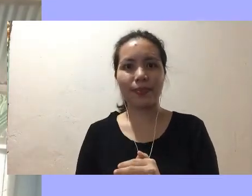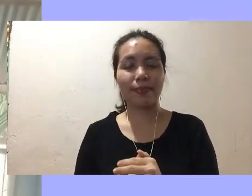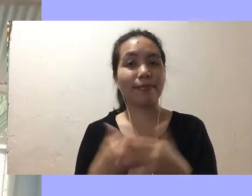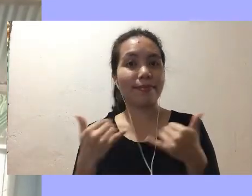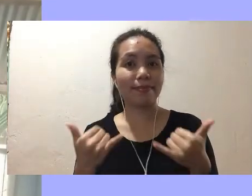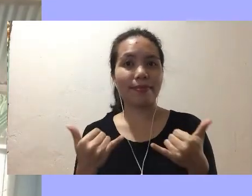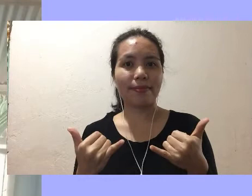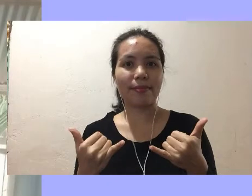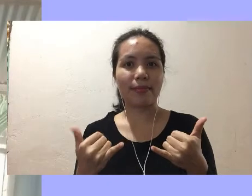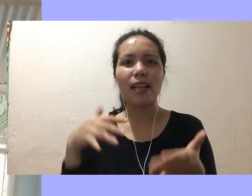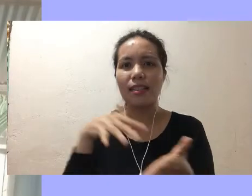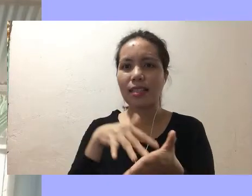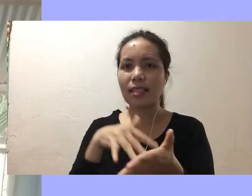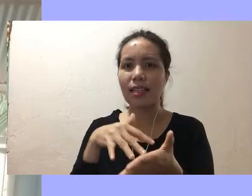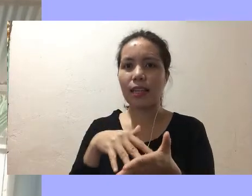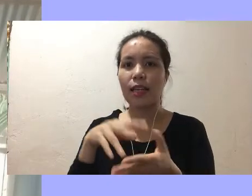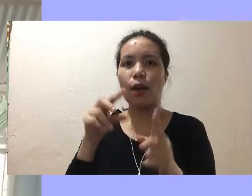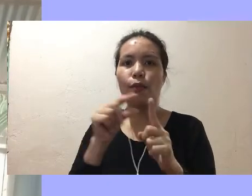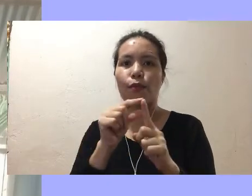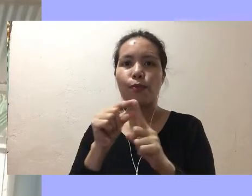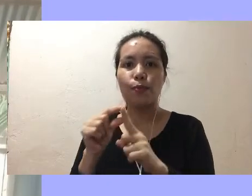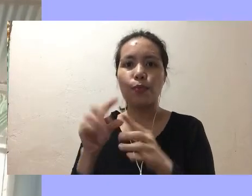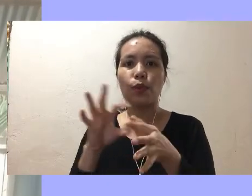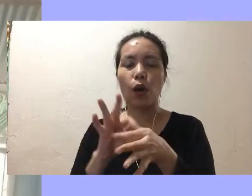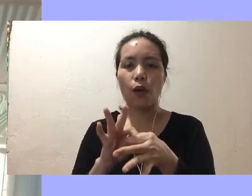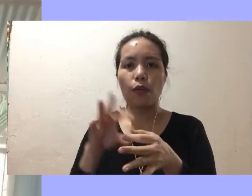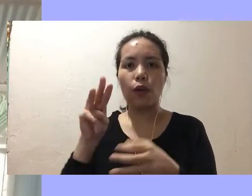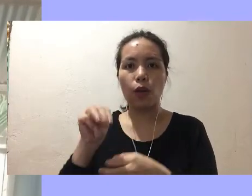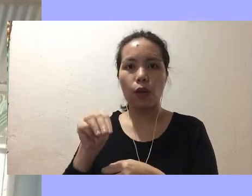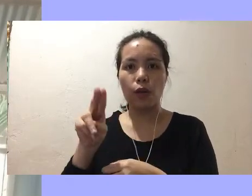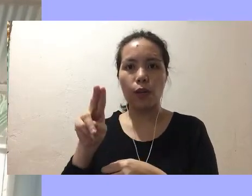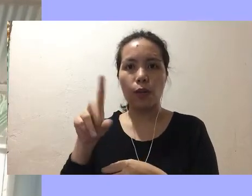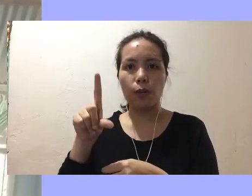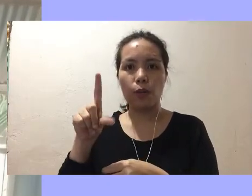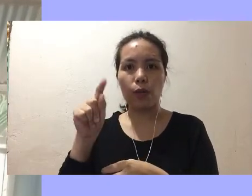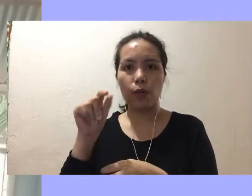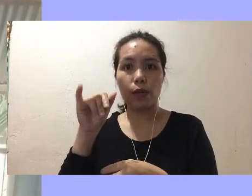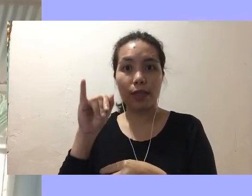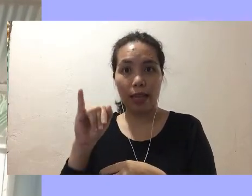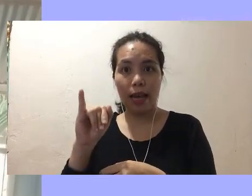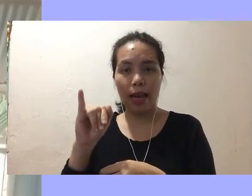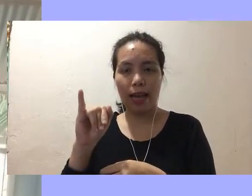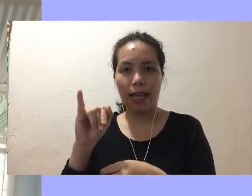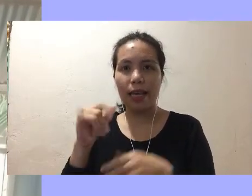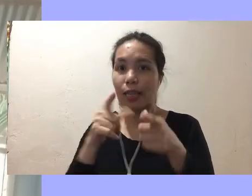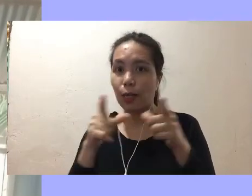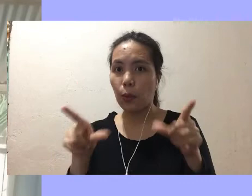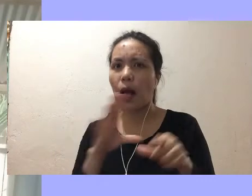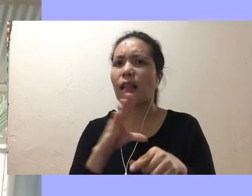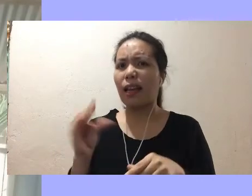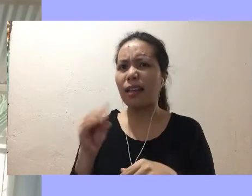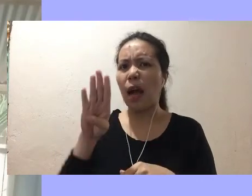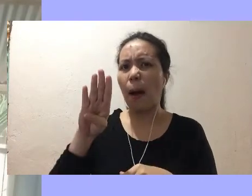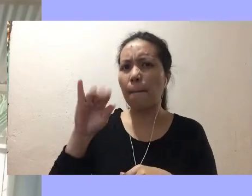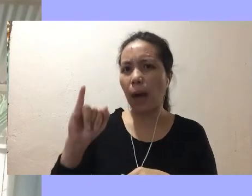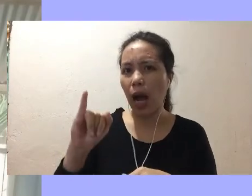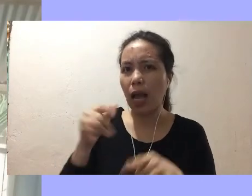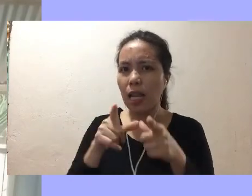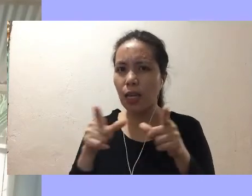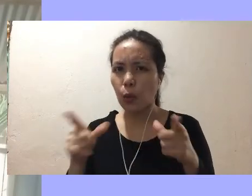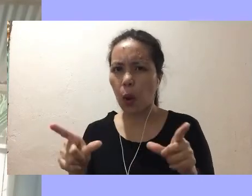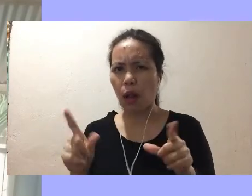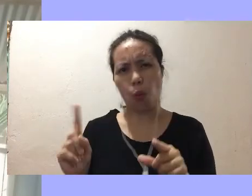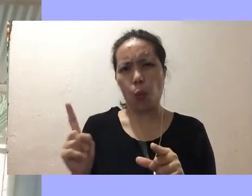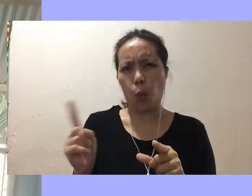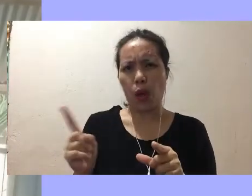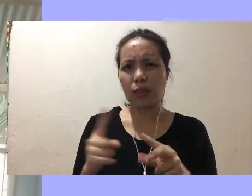size. Now, let us study the vocabulary of monolingual and bilingual. Now,